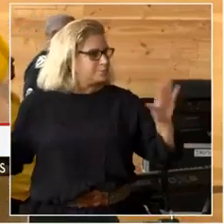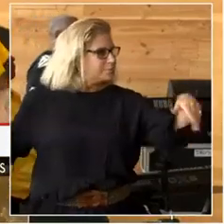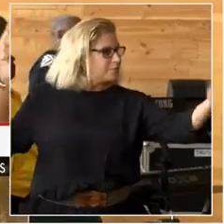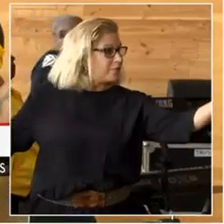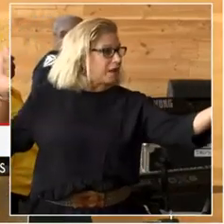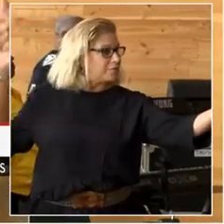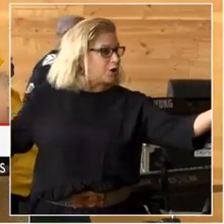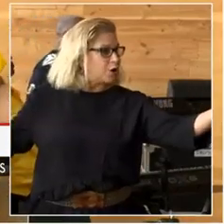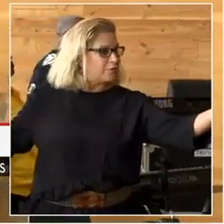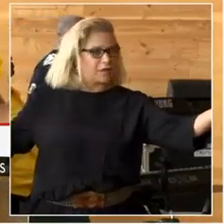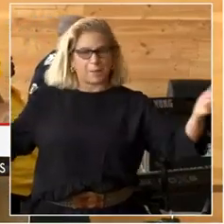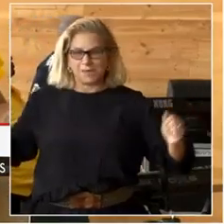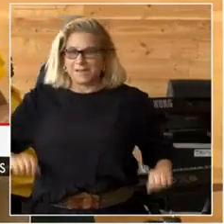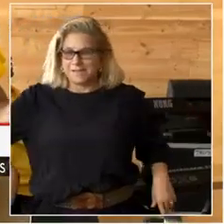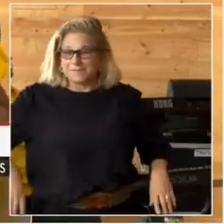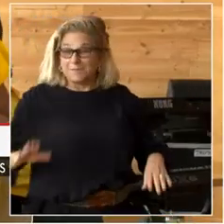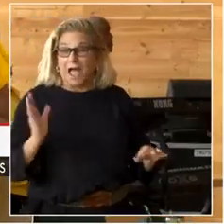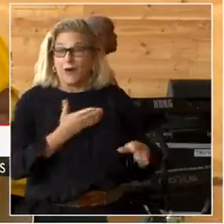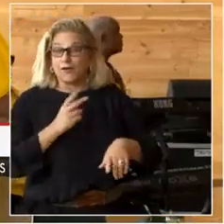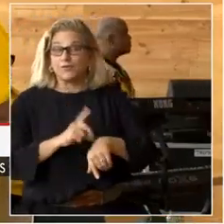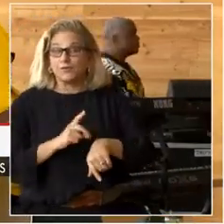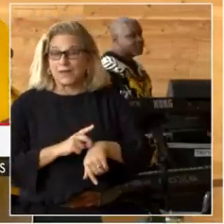It is our duty to win.